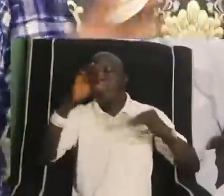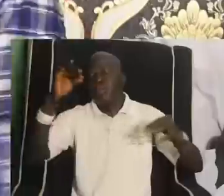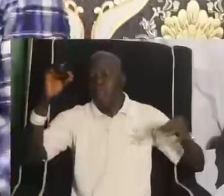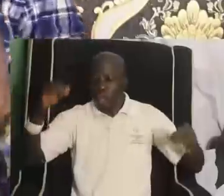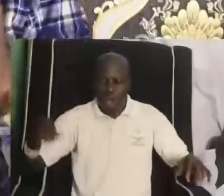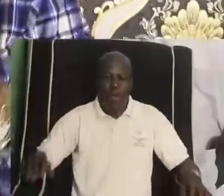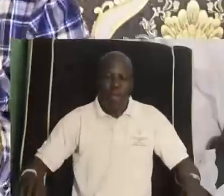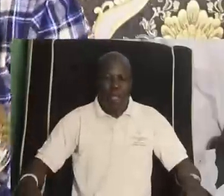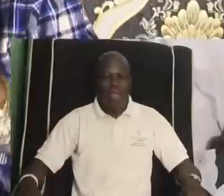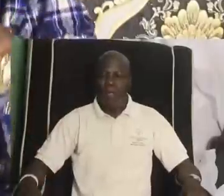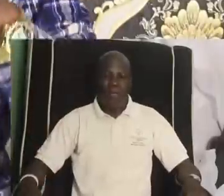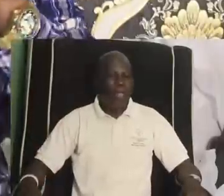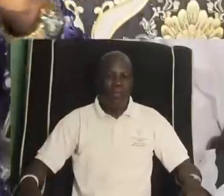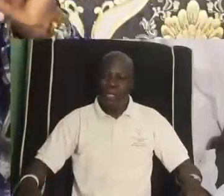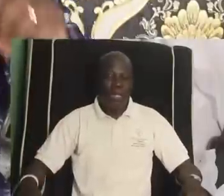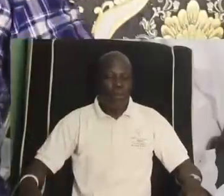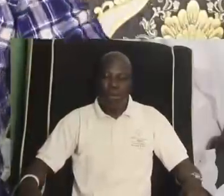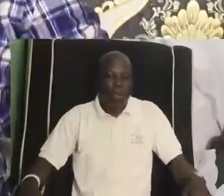Oh, Jesus.